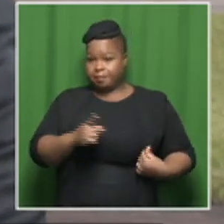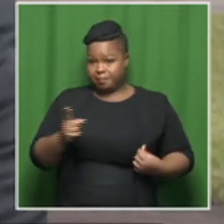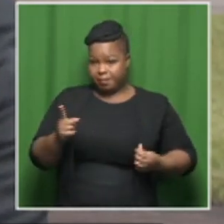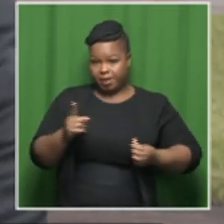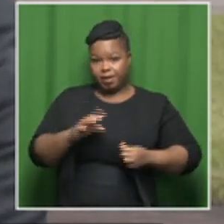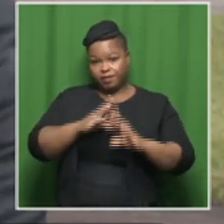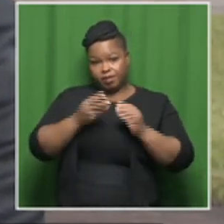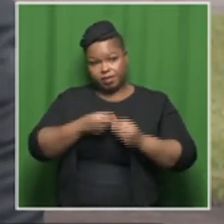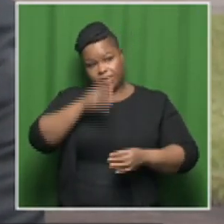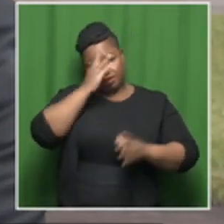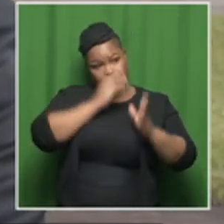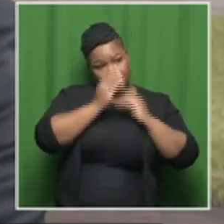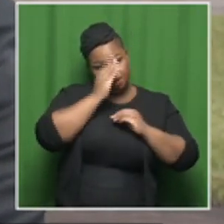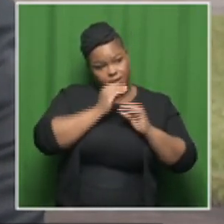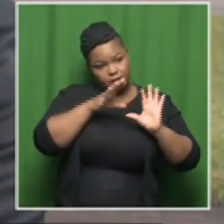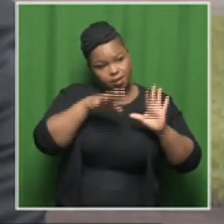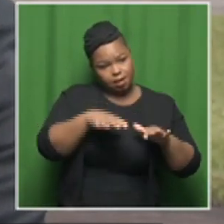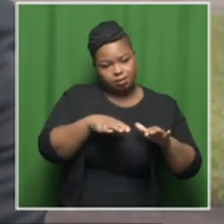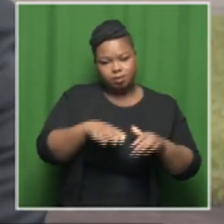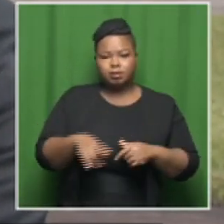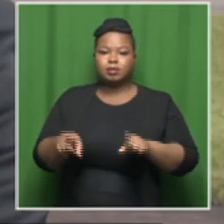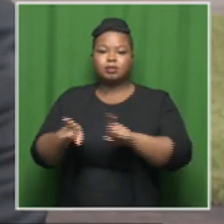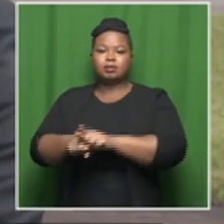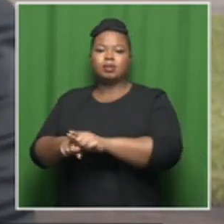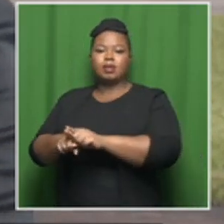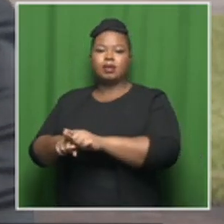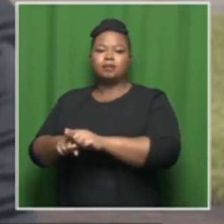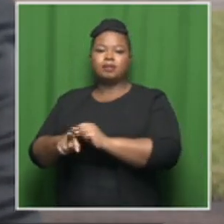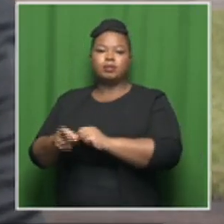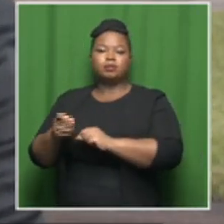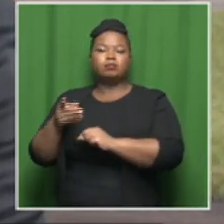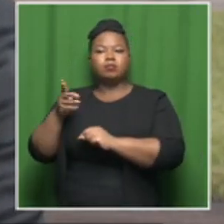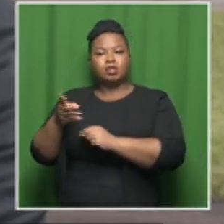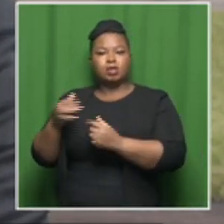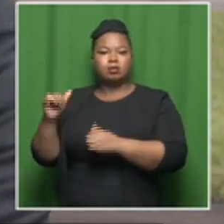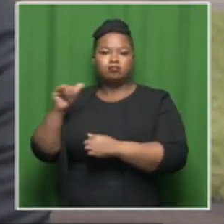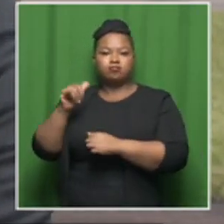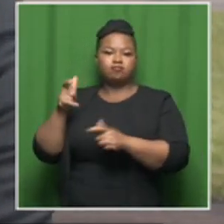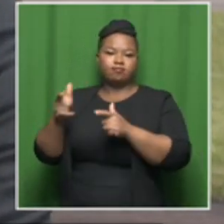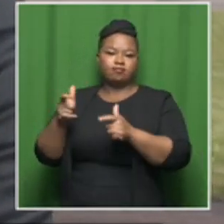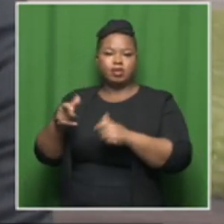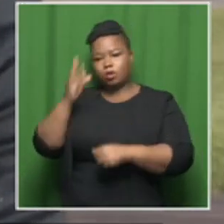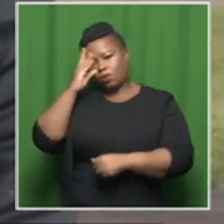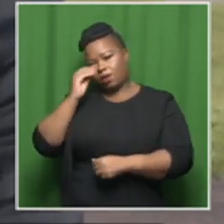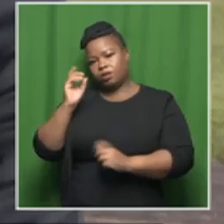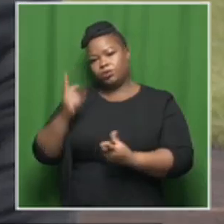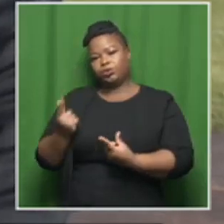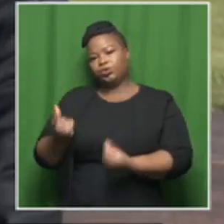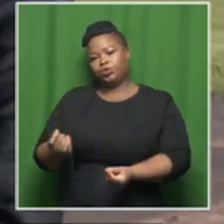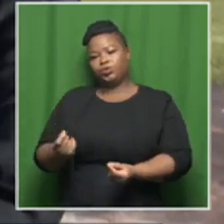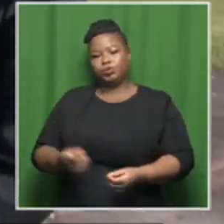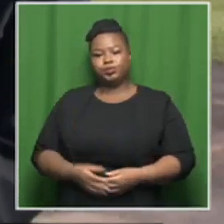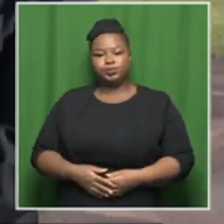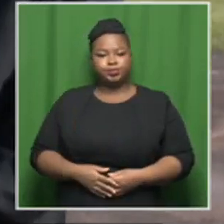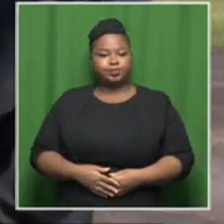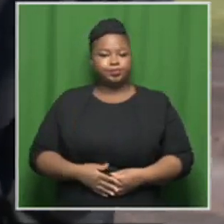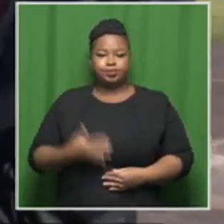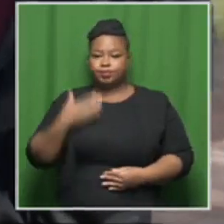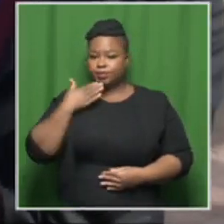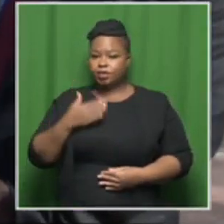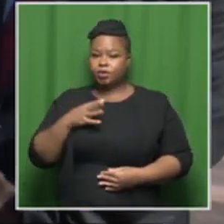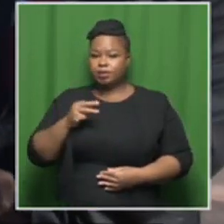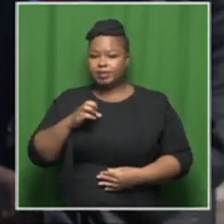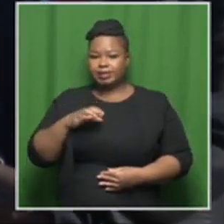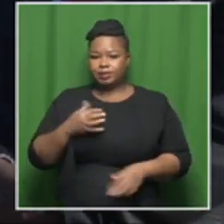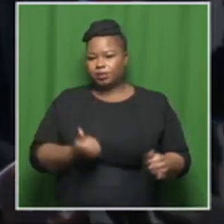taught from the classroom and to the lecture room. Thank you. Thank you so much. Thank you, MEC. They're just asking us to